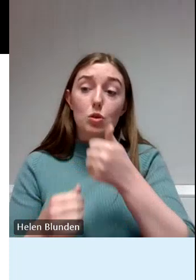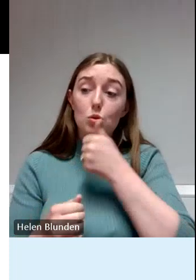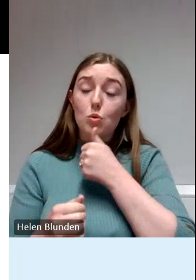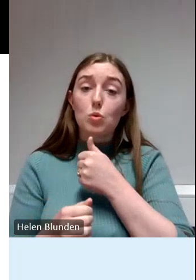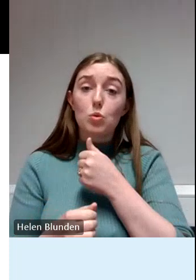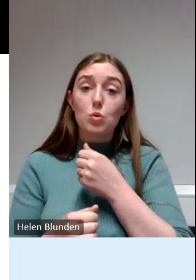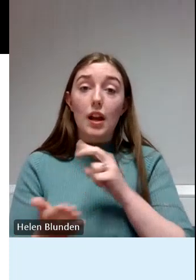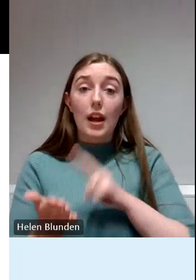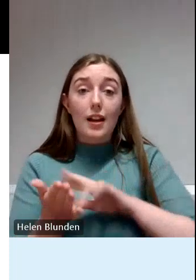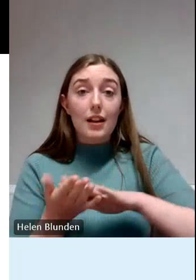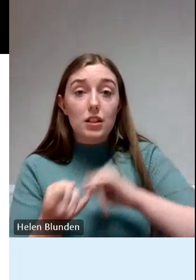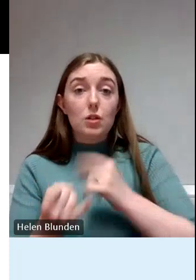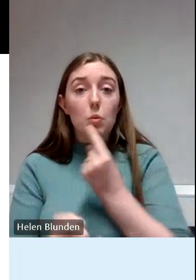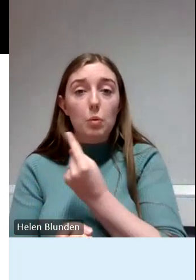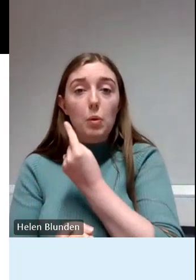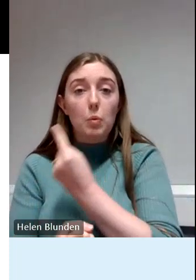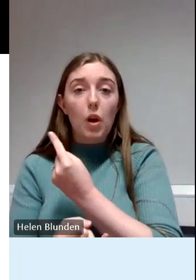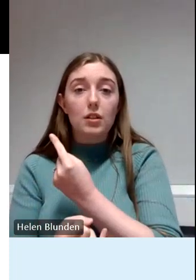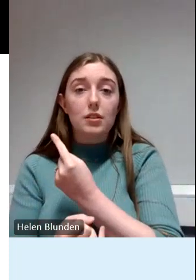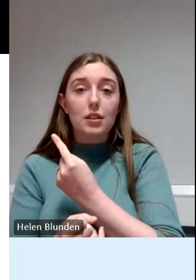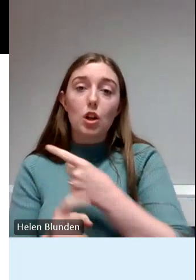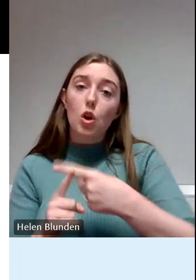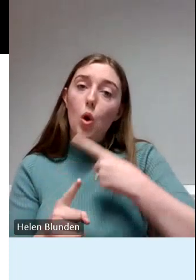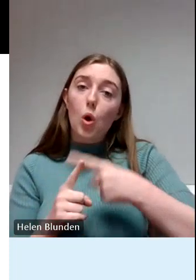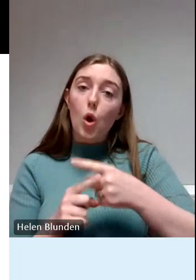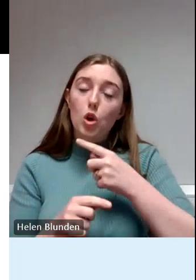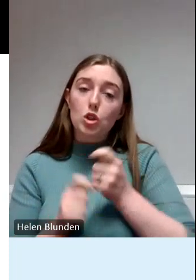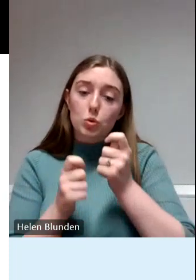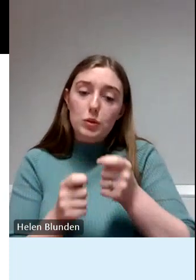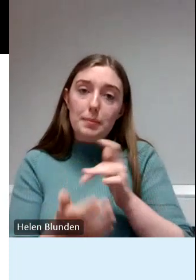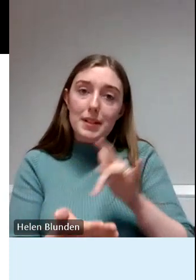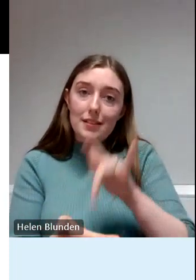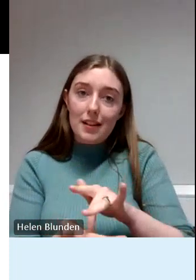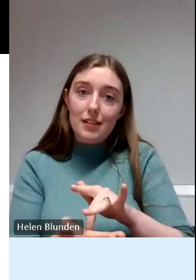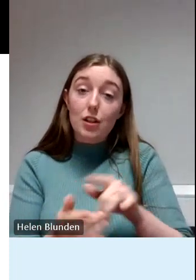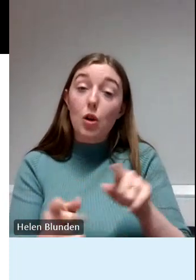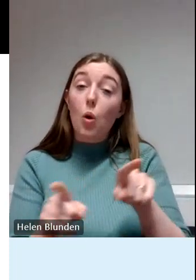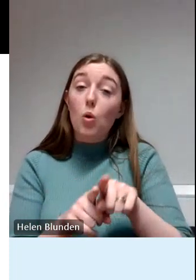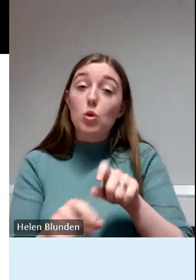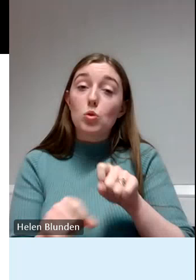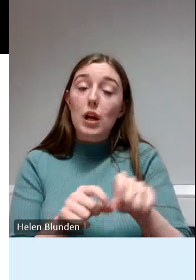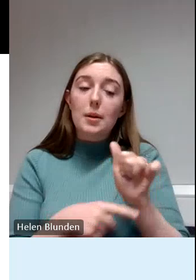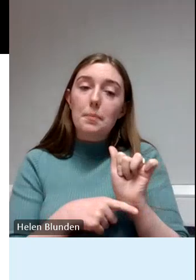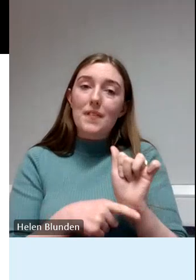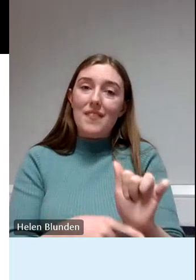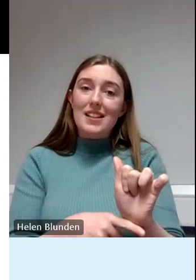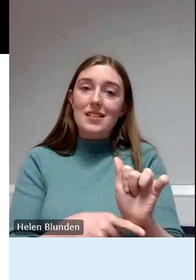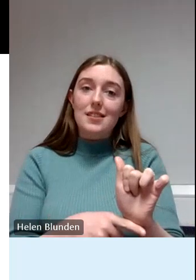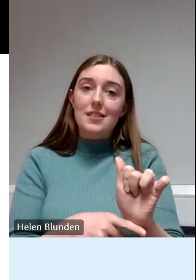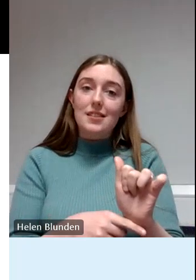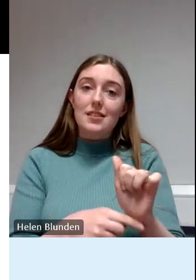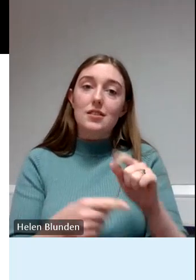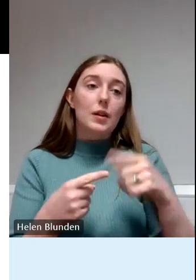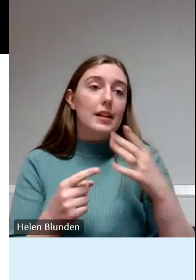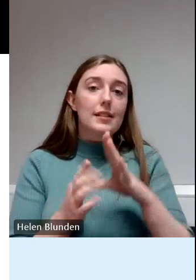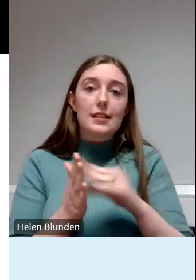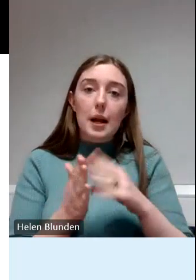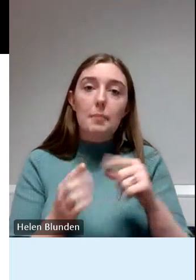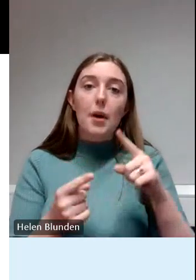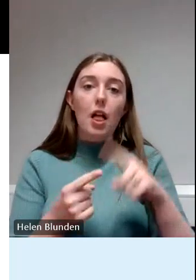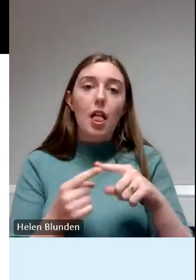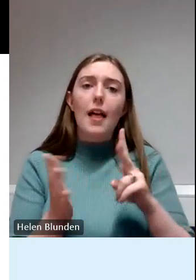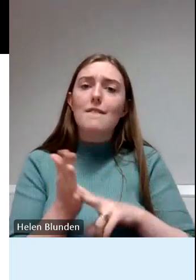centres. Also preventative steps, so keep well. Please get vaccinated